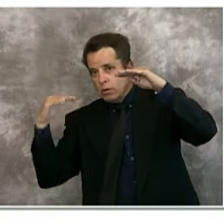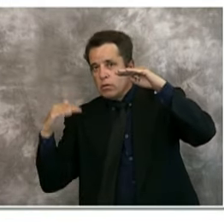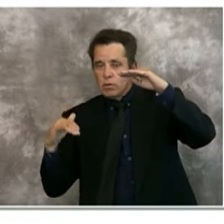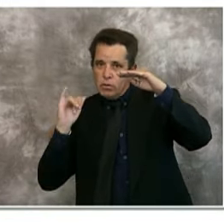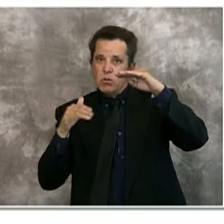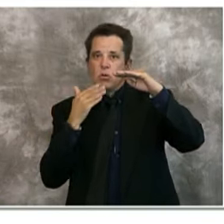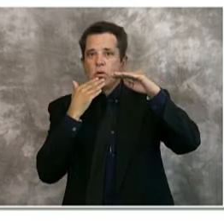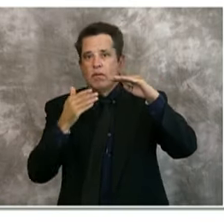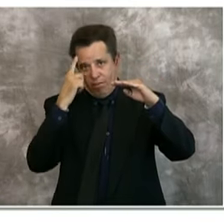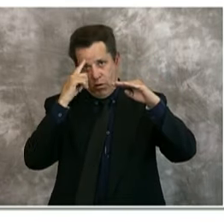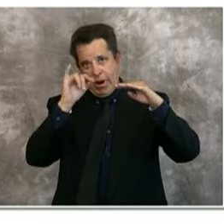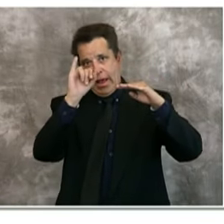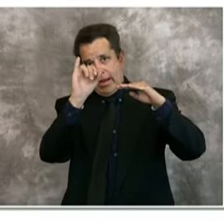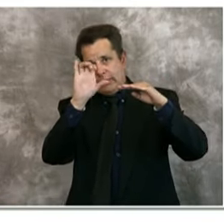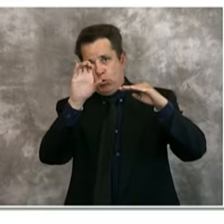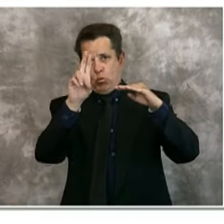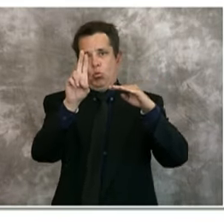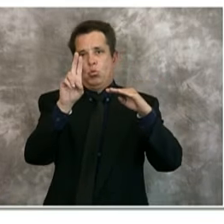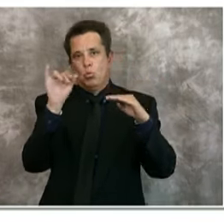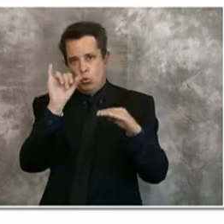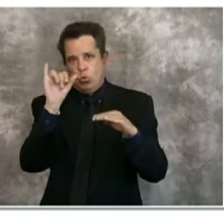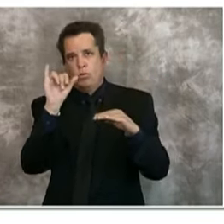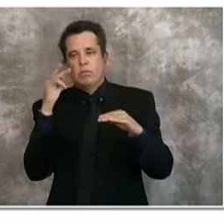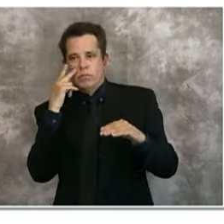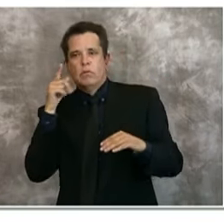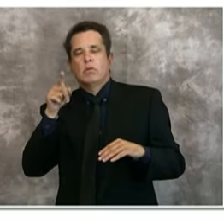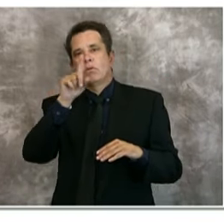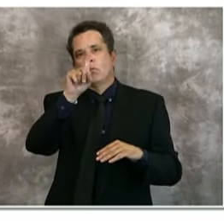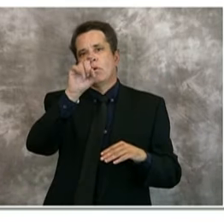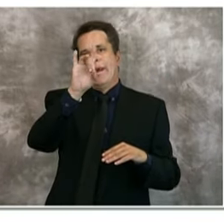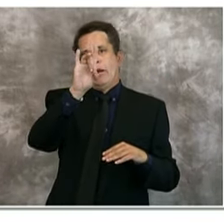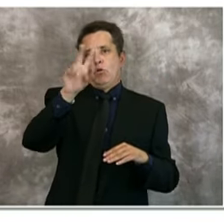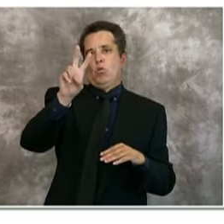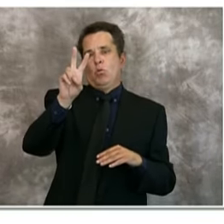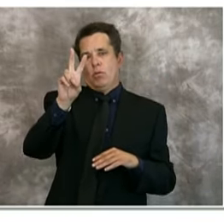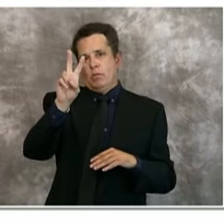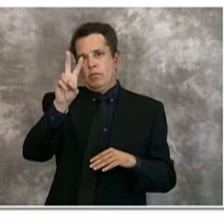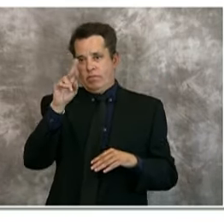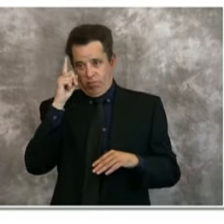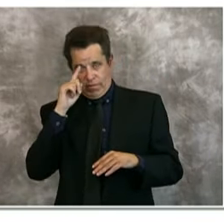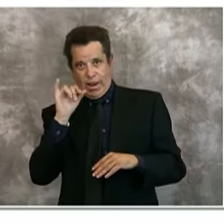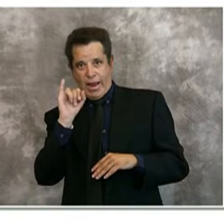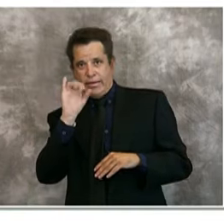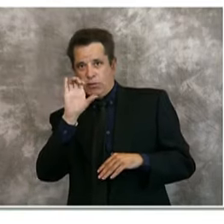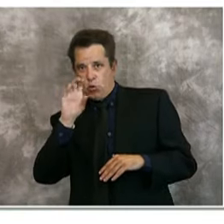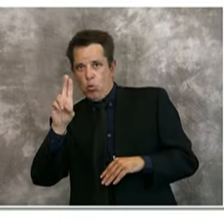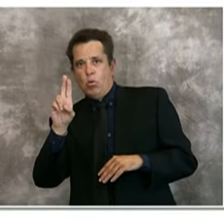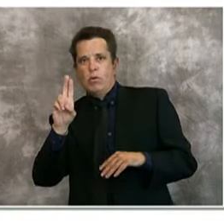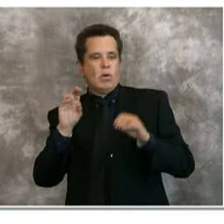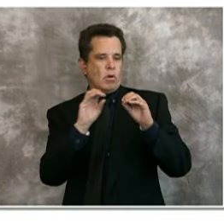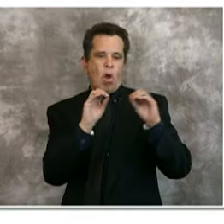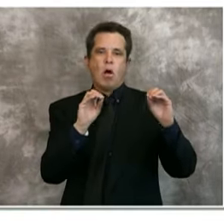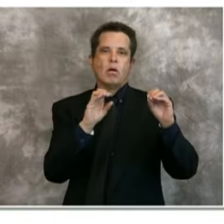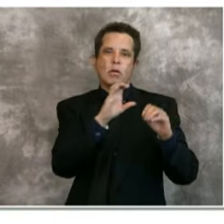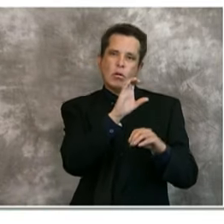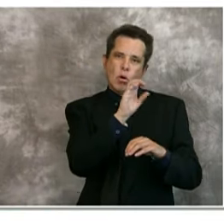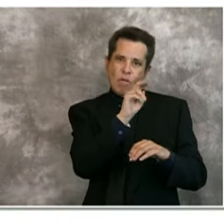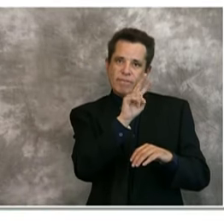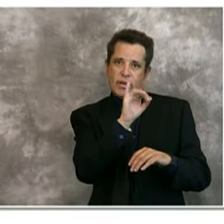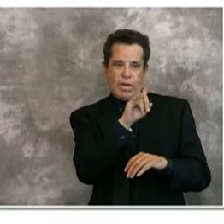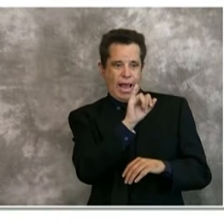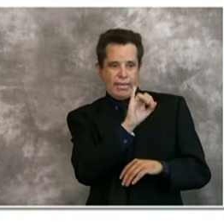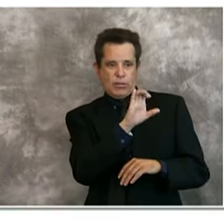When it comes to ICU, on the next chart, you'll see the 182 that are COVID-related ICUs, the non-COVID